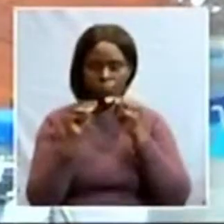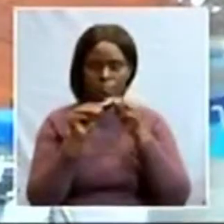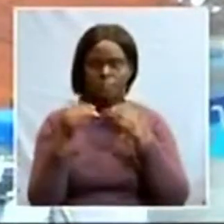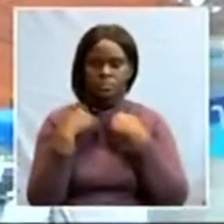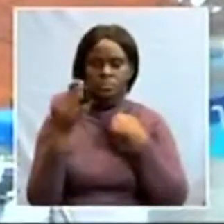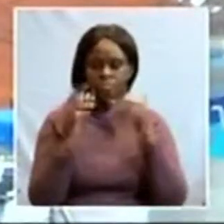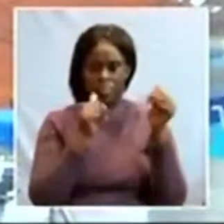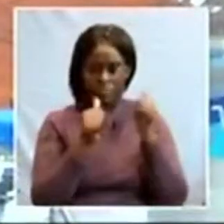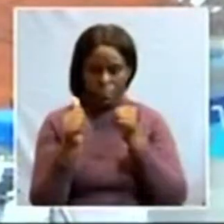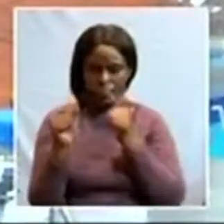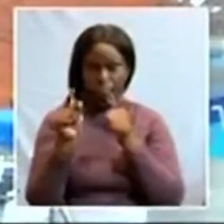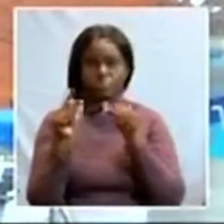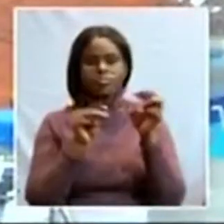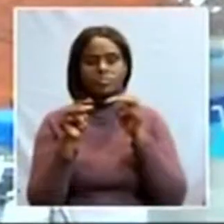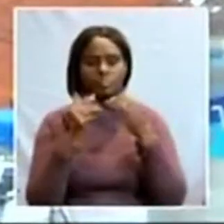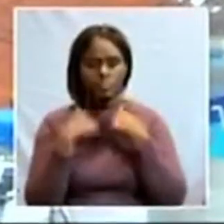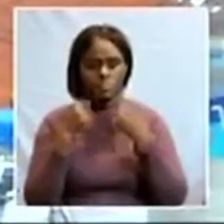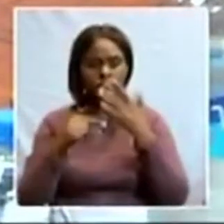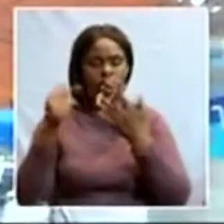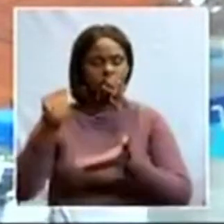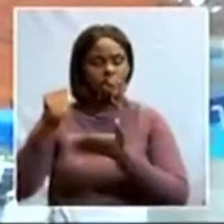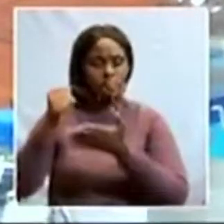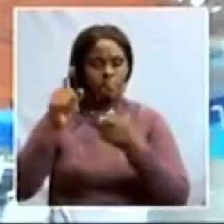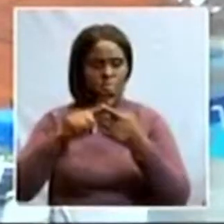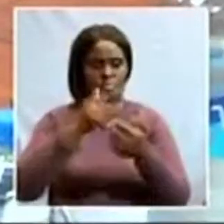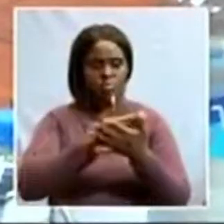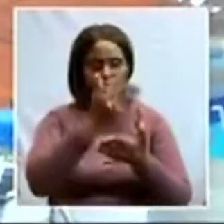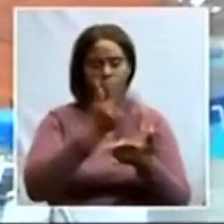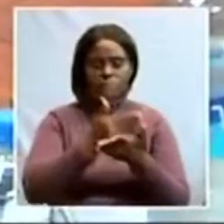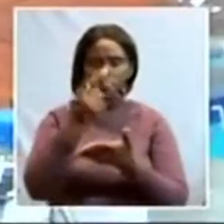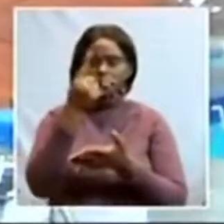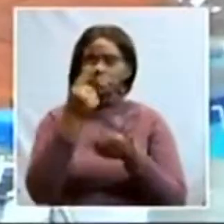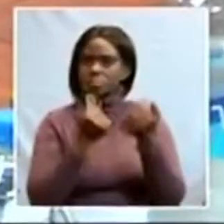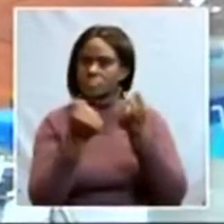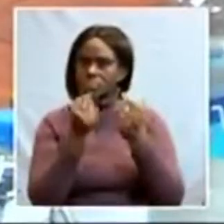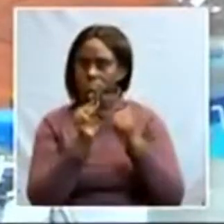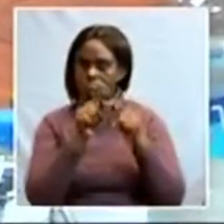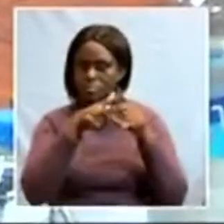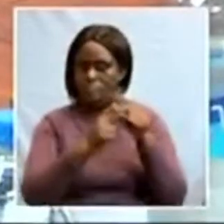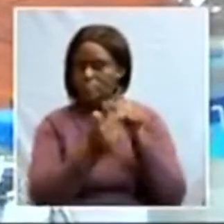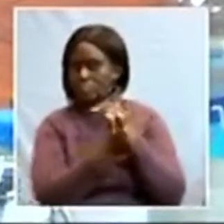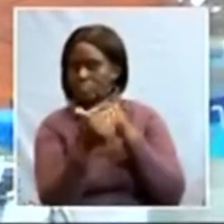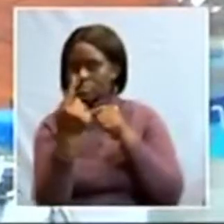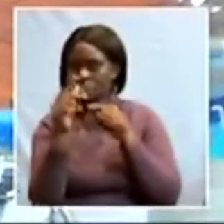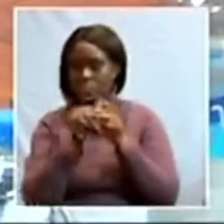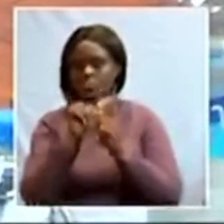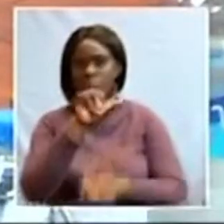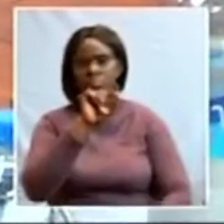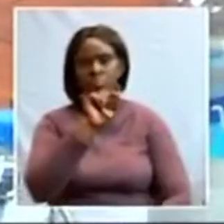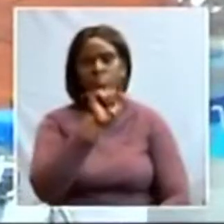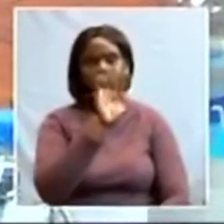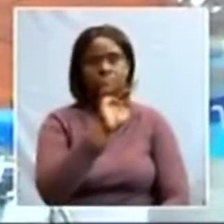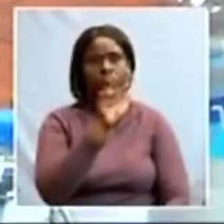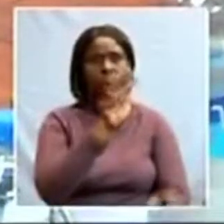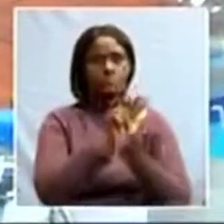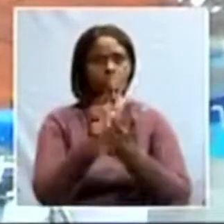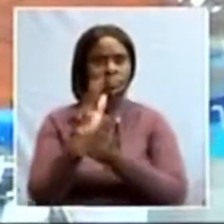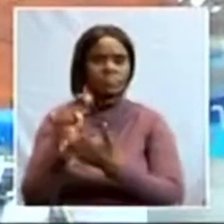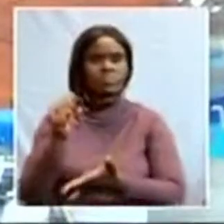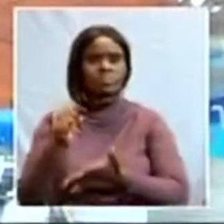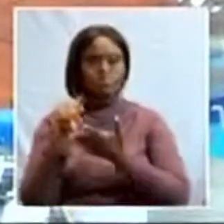Management action taken: management has budgeted to procure one utility vehicle and repair another one in the 2025 approved